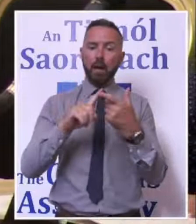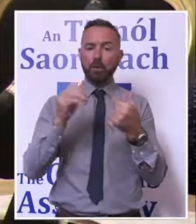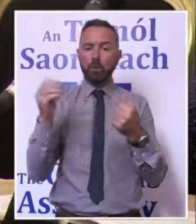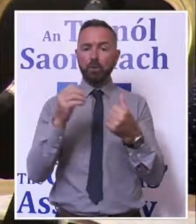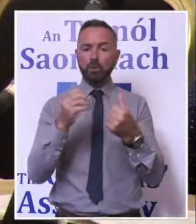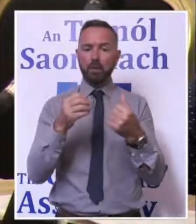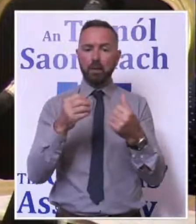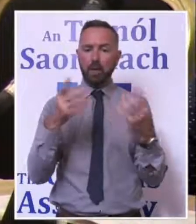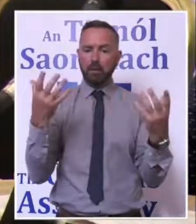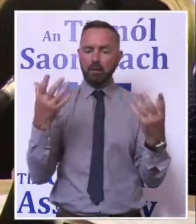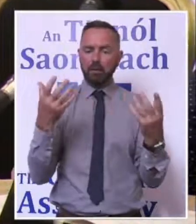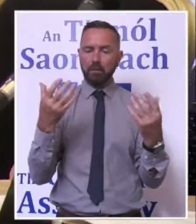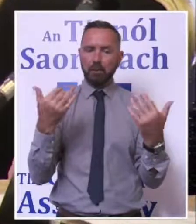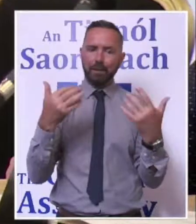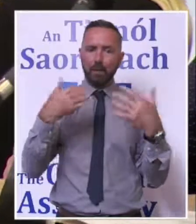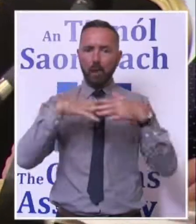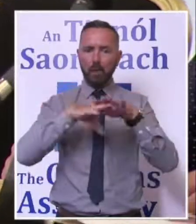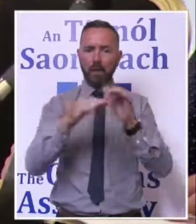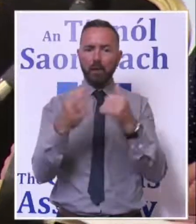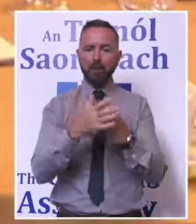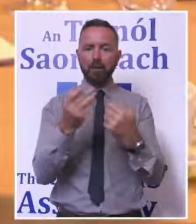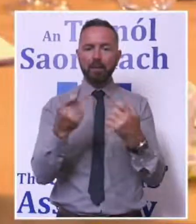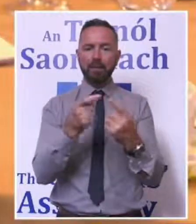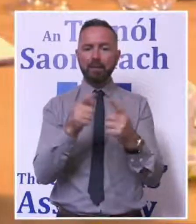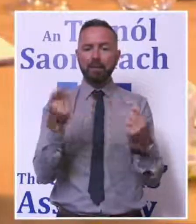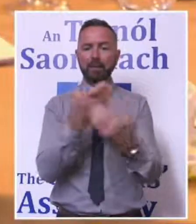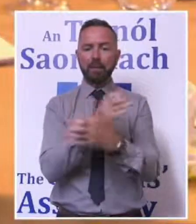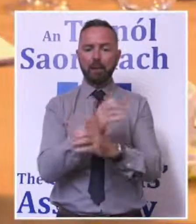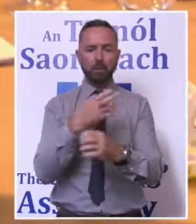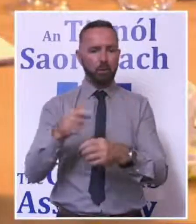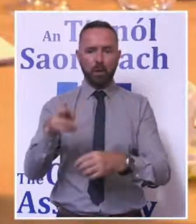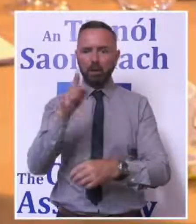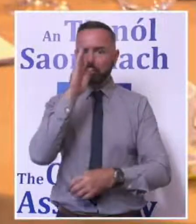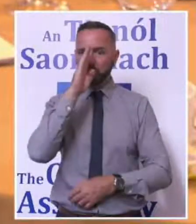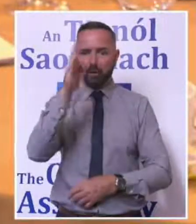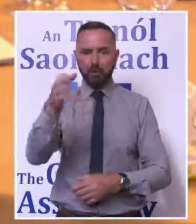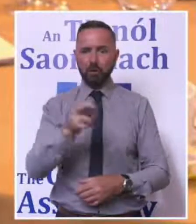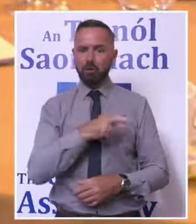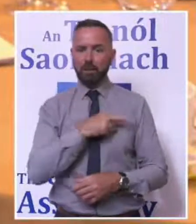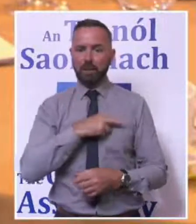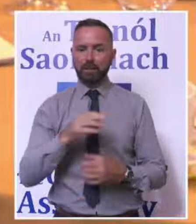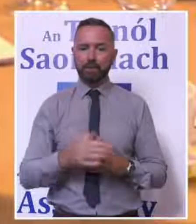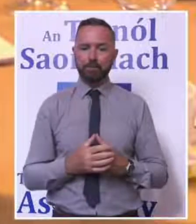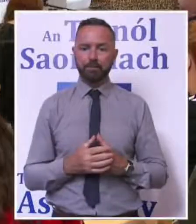some aren't. So it's not as straightforward.